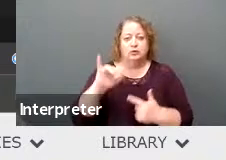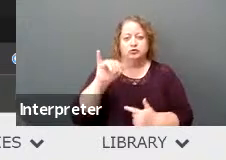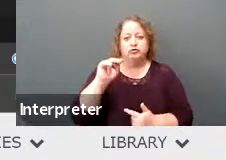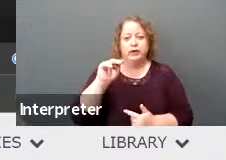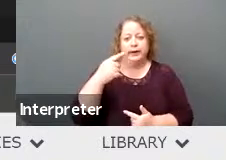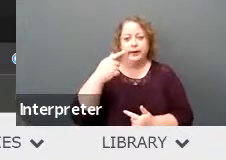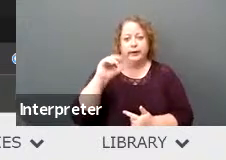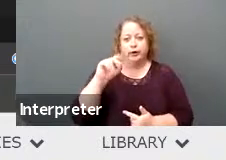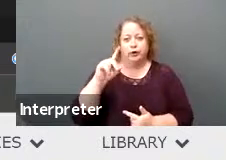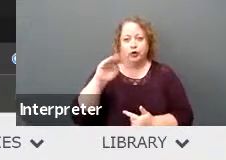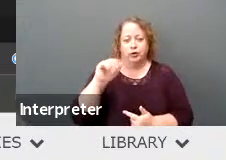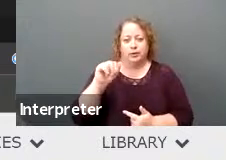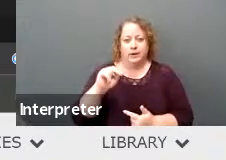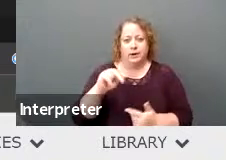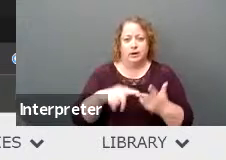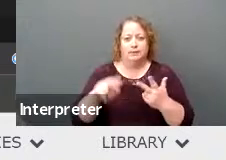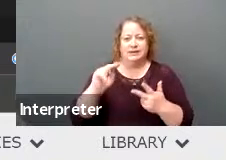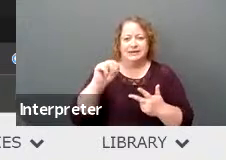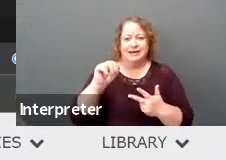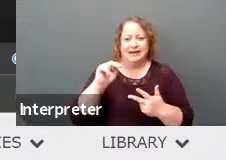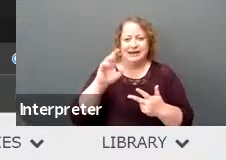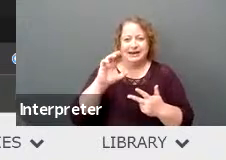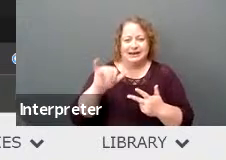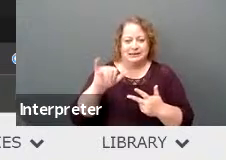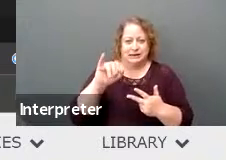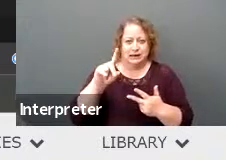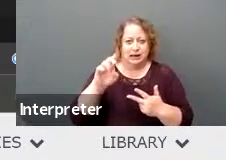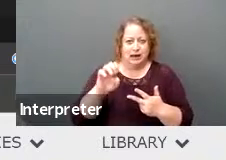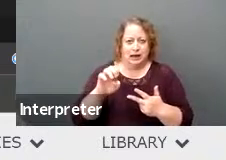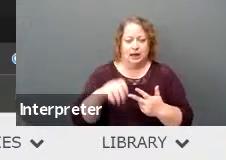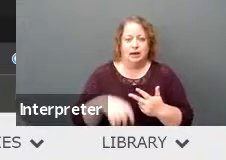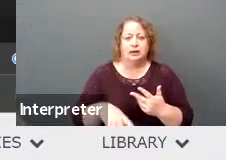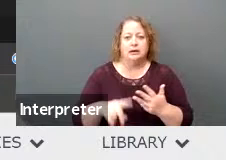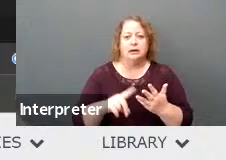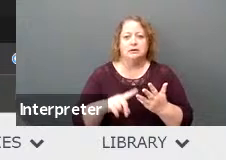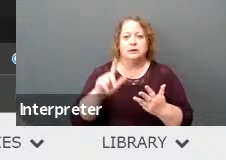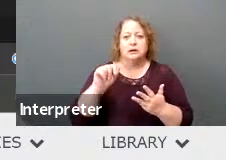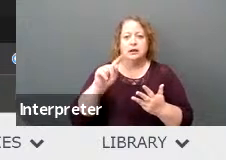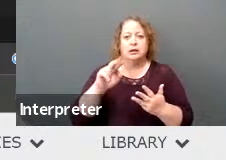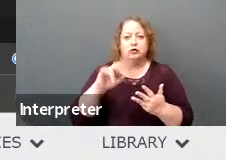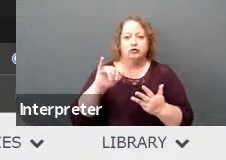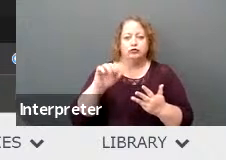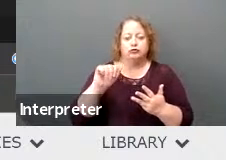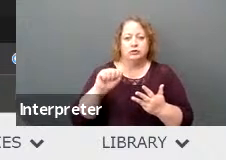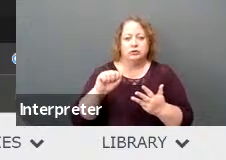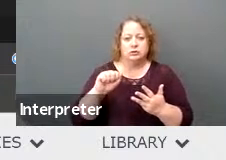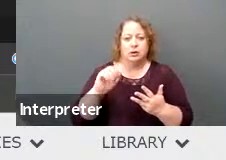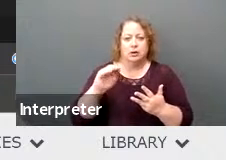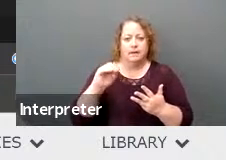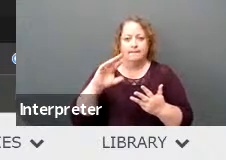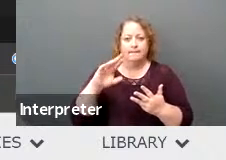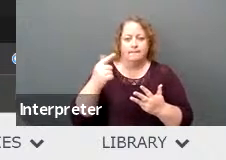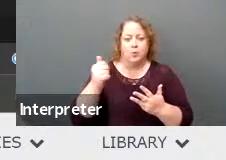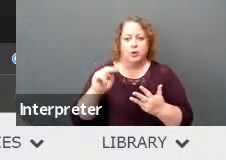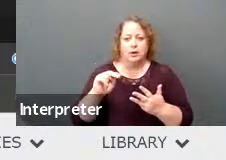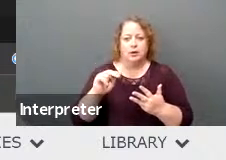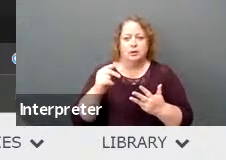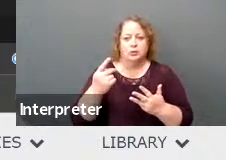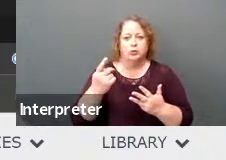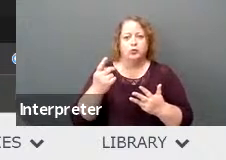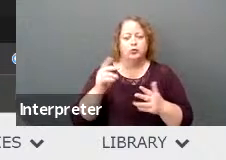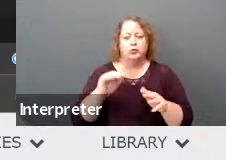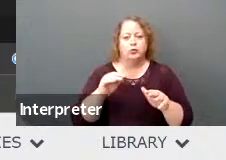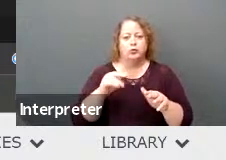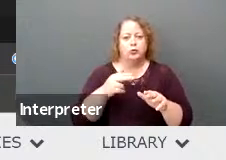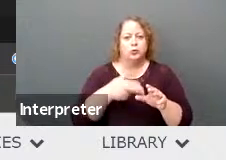Goodman, Ms. Nancy I, as well as Ms. Teresa Morgan, who stepped down from the board